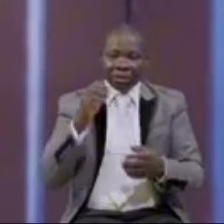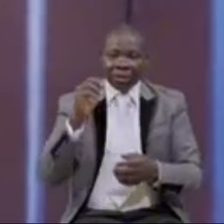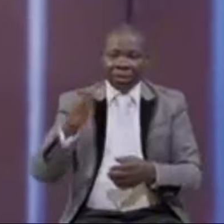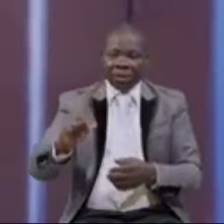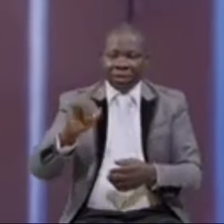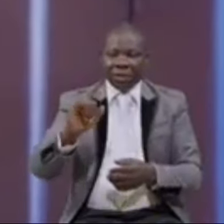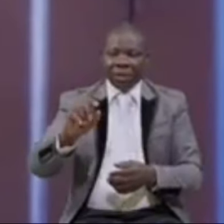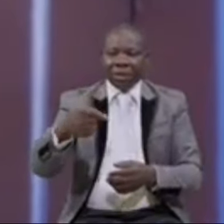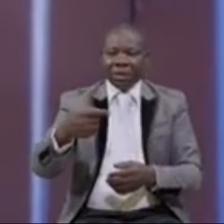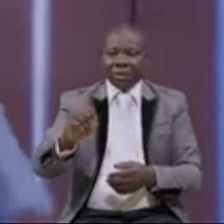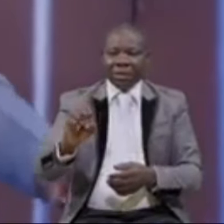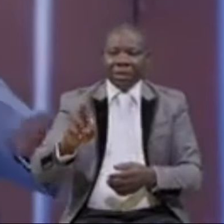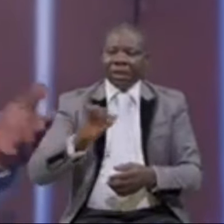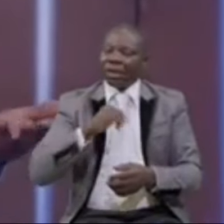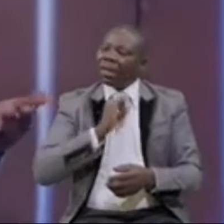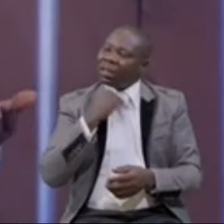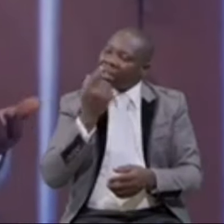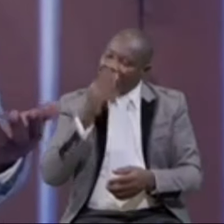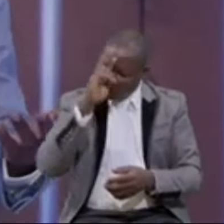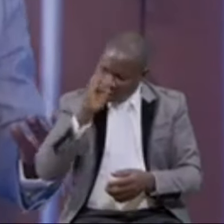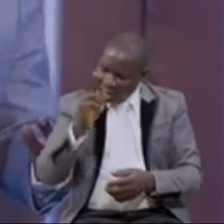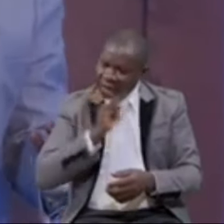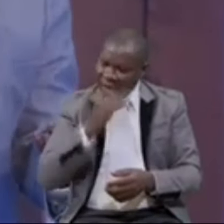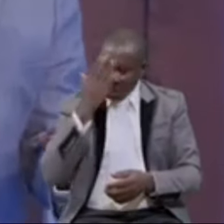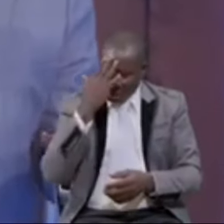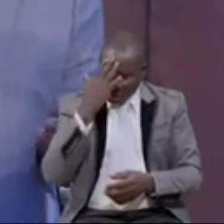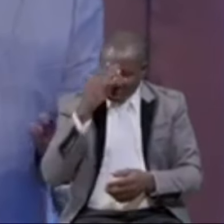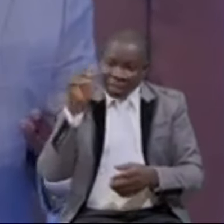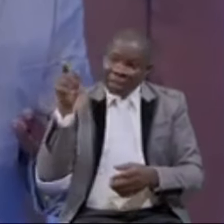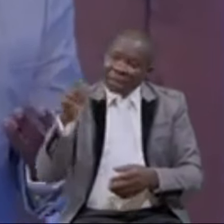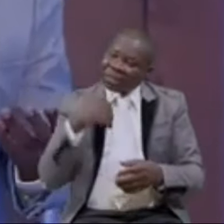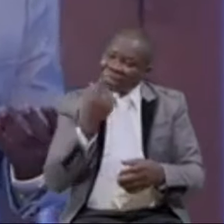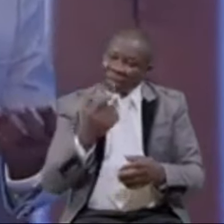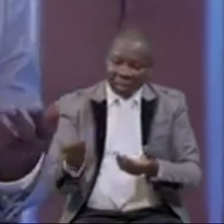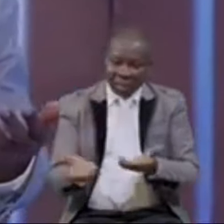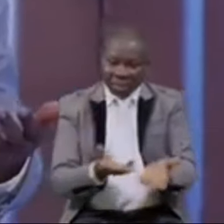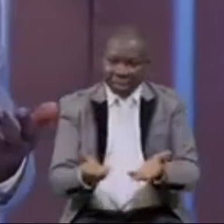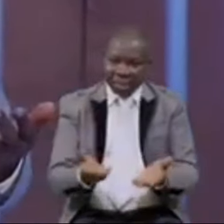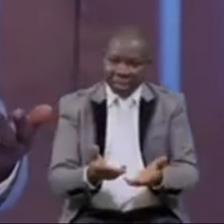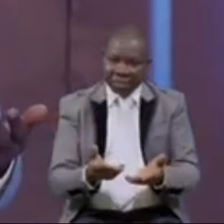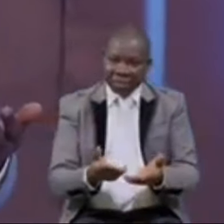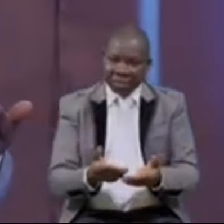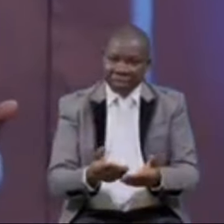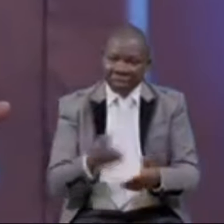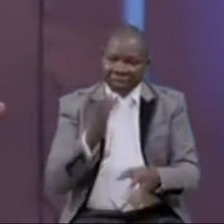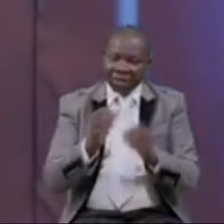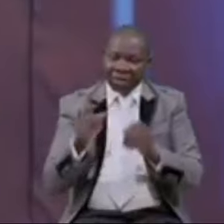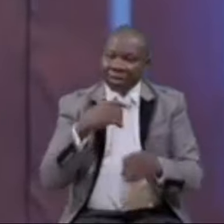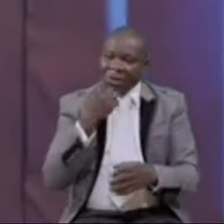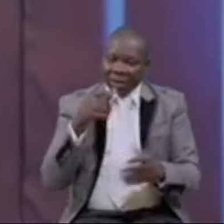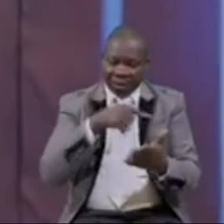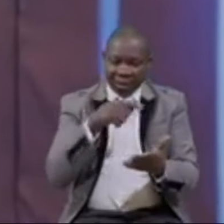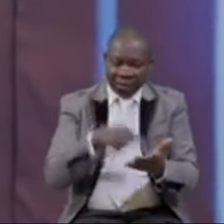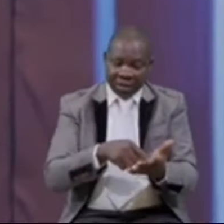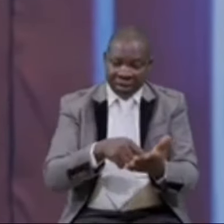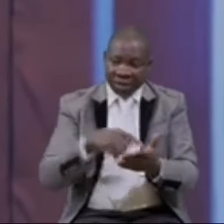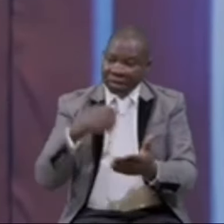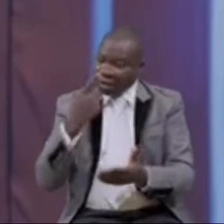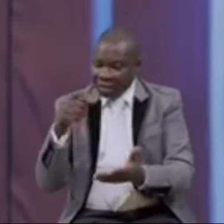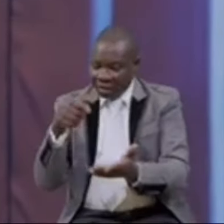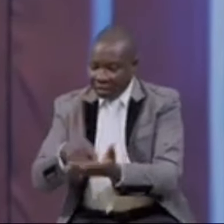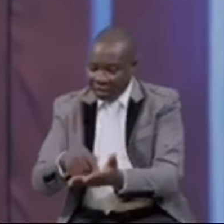know. He said, over here, if you say this, say this, say